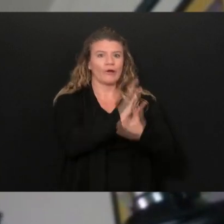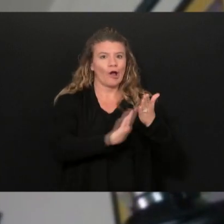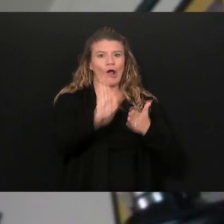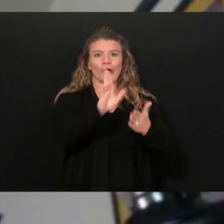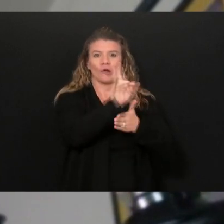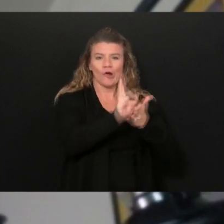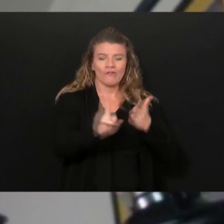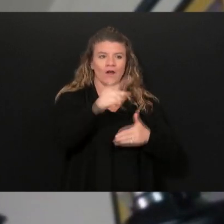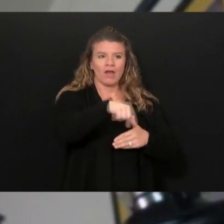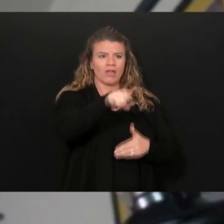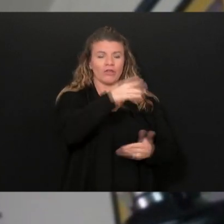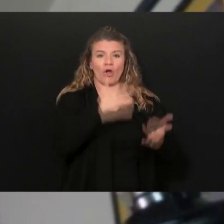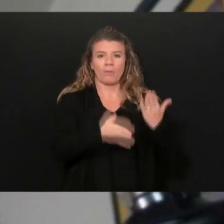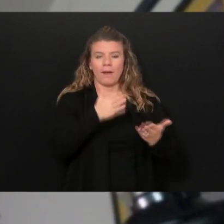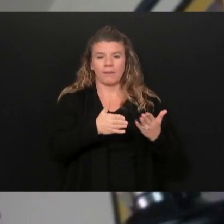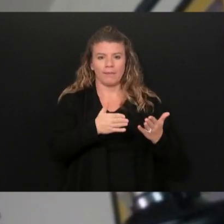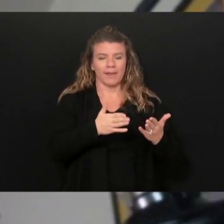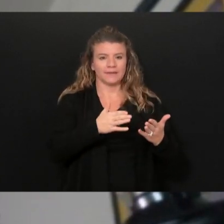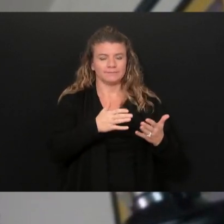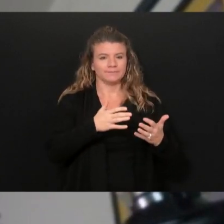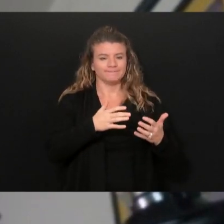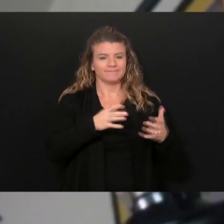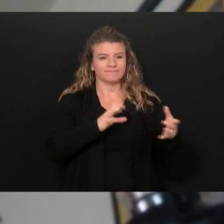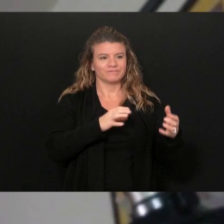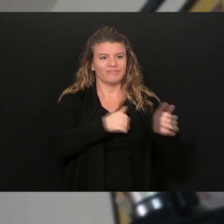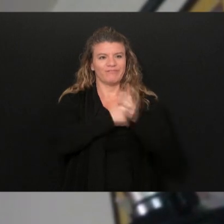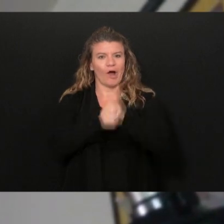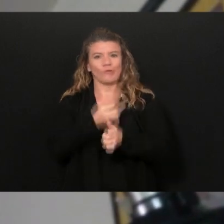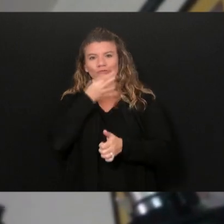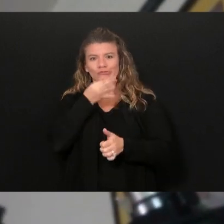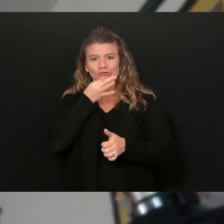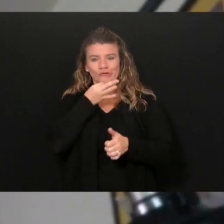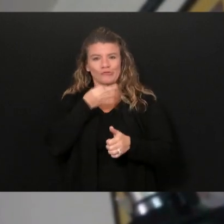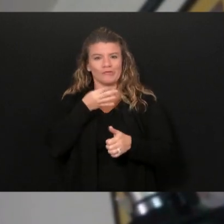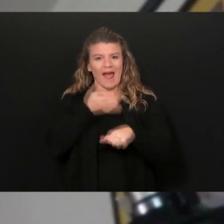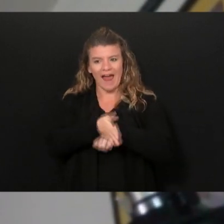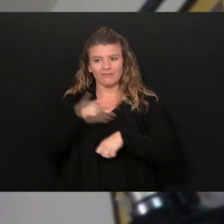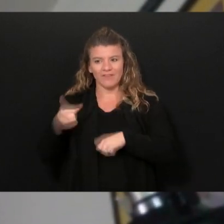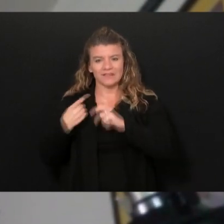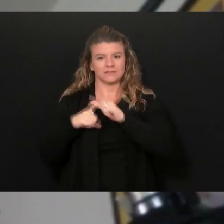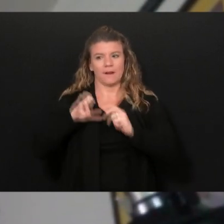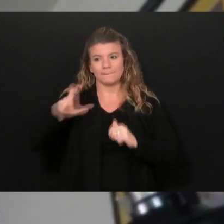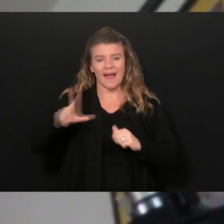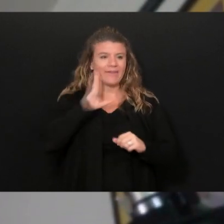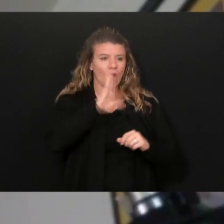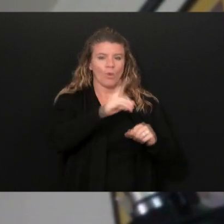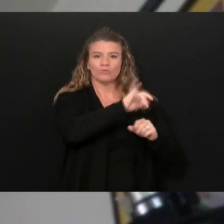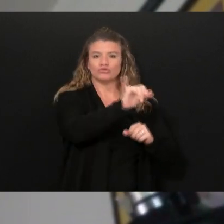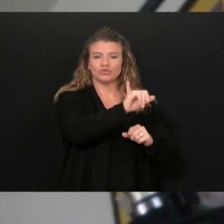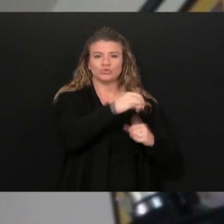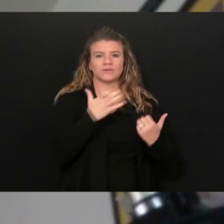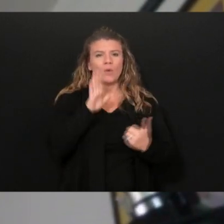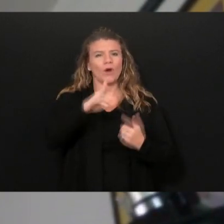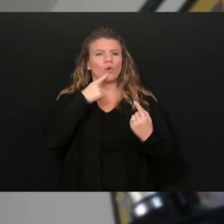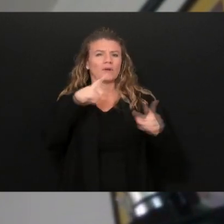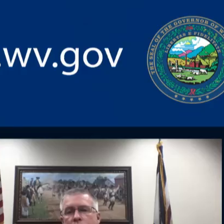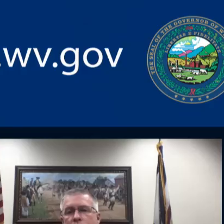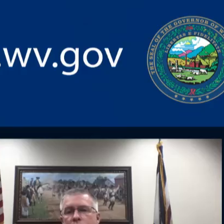are probably not too far behind that. So I just wanted to get your take on those announcements. Thank you.